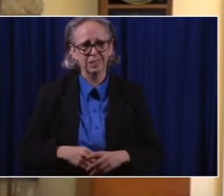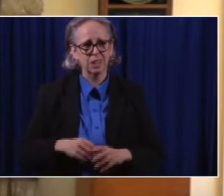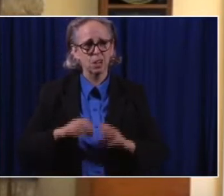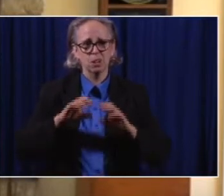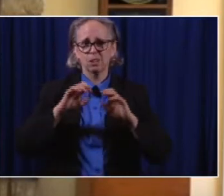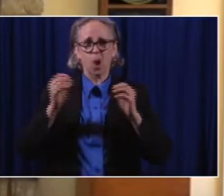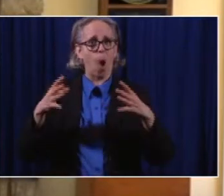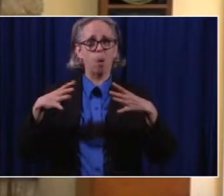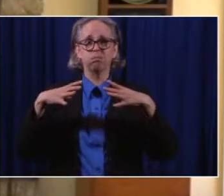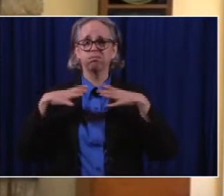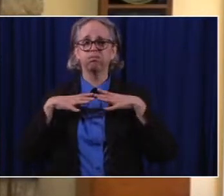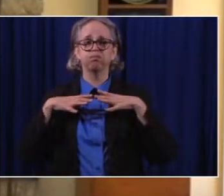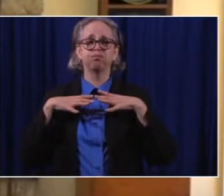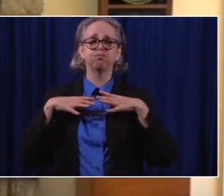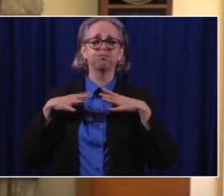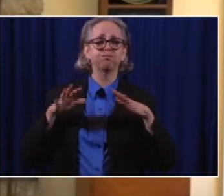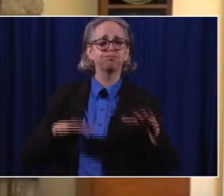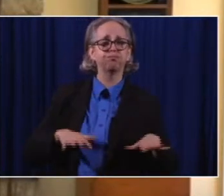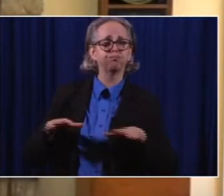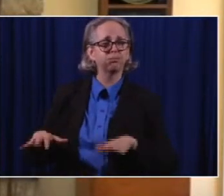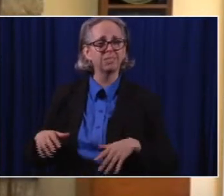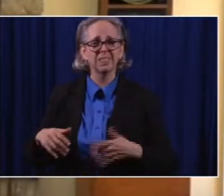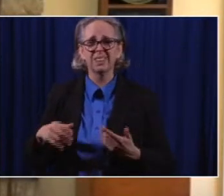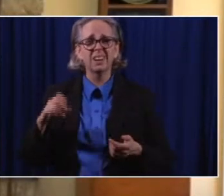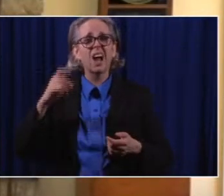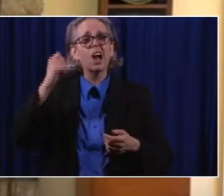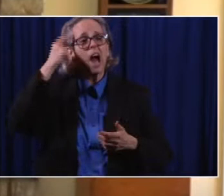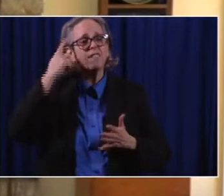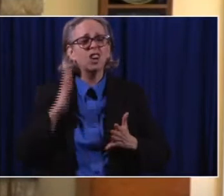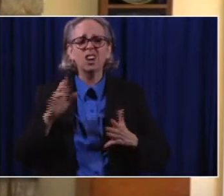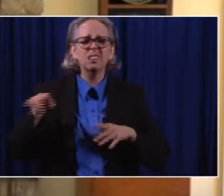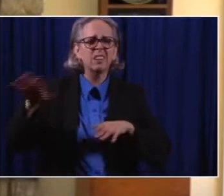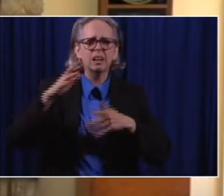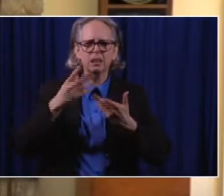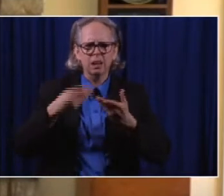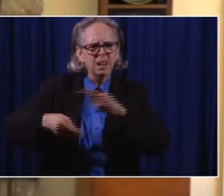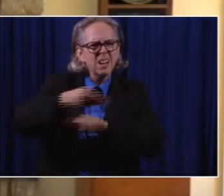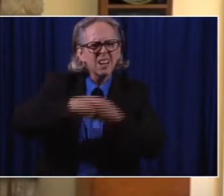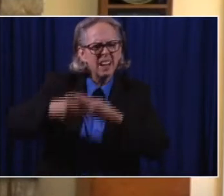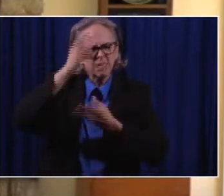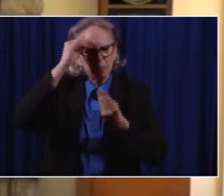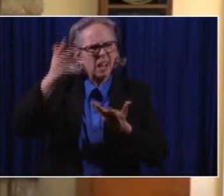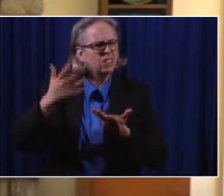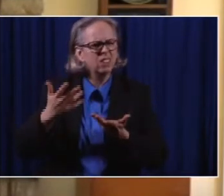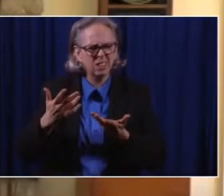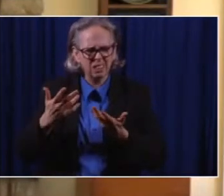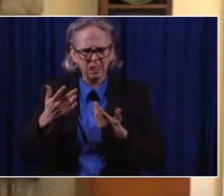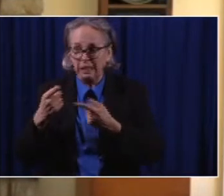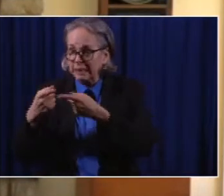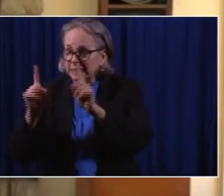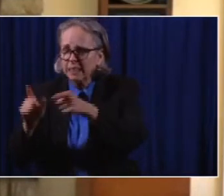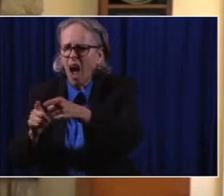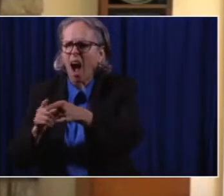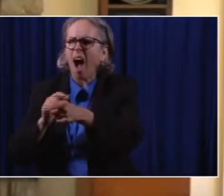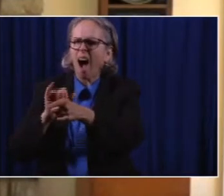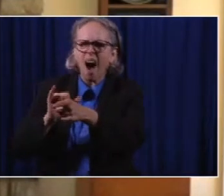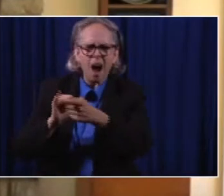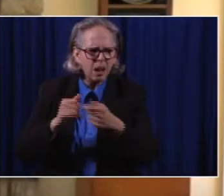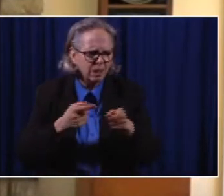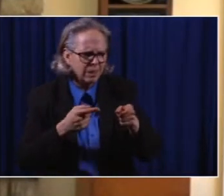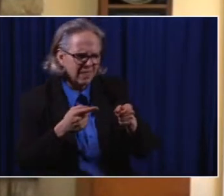notes and have discussions about what we think will work. I've said this before,